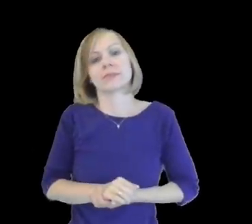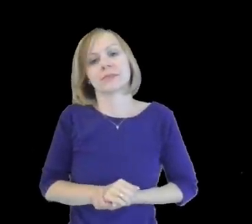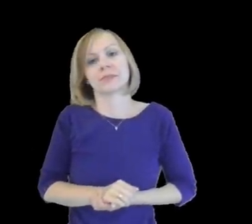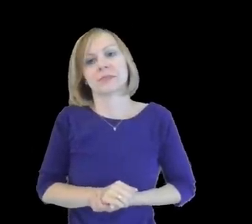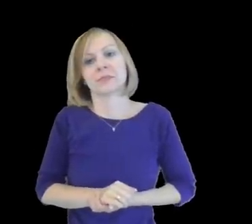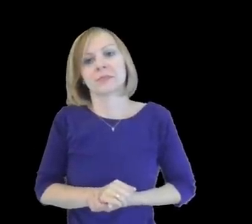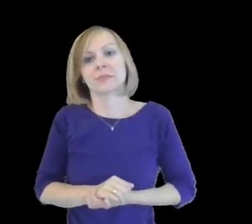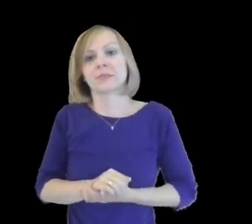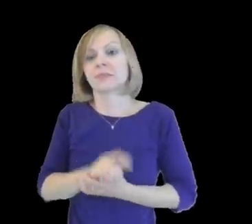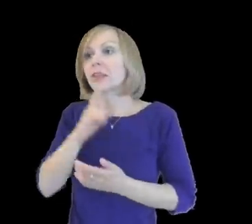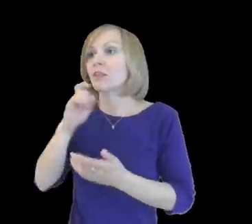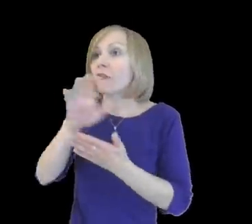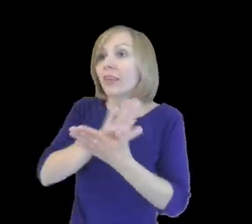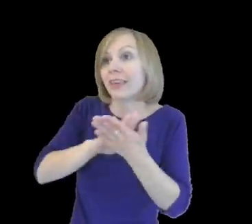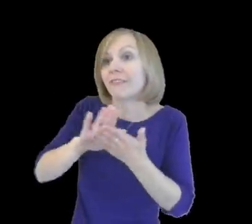Of saints.